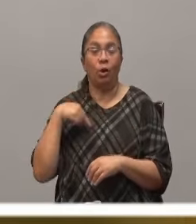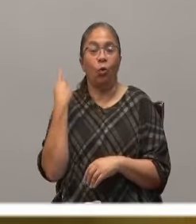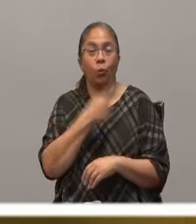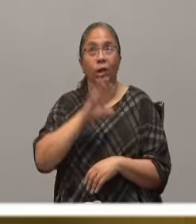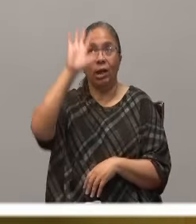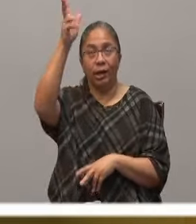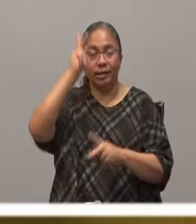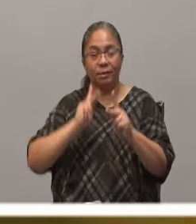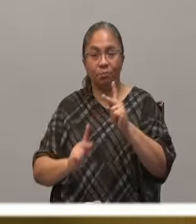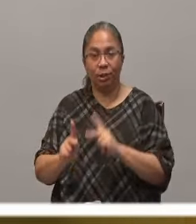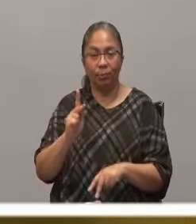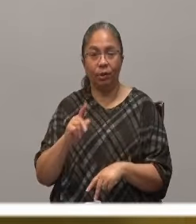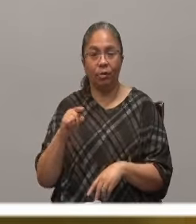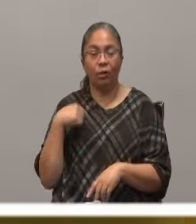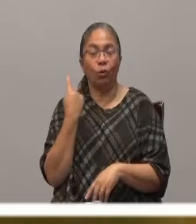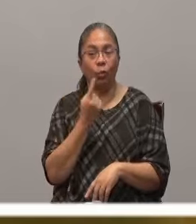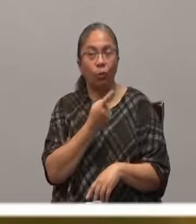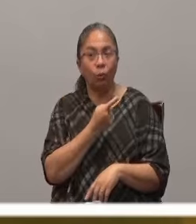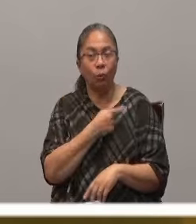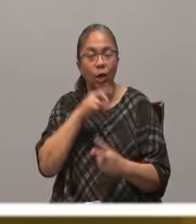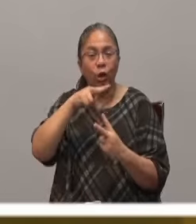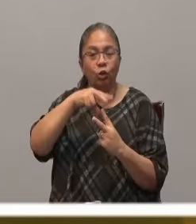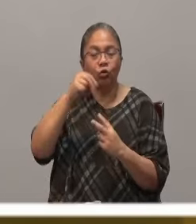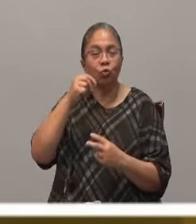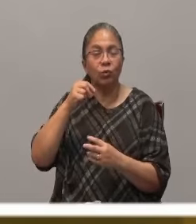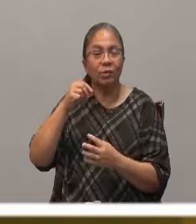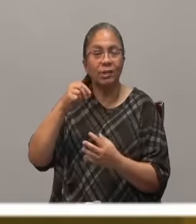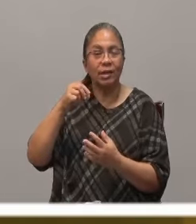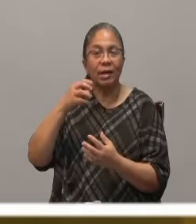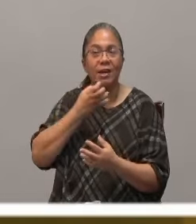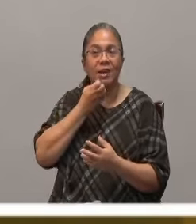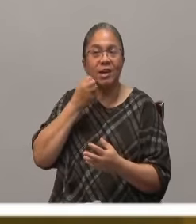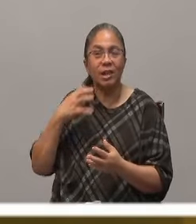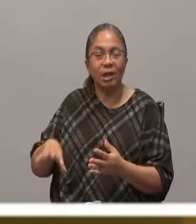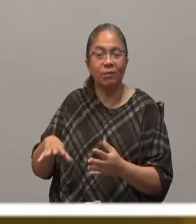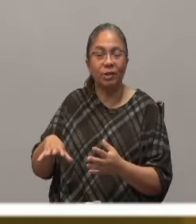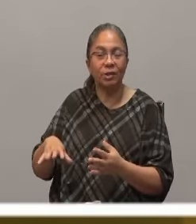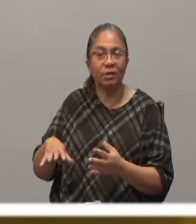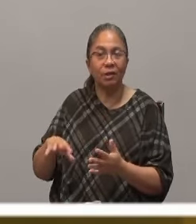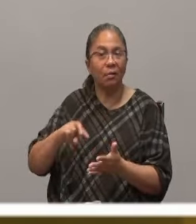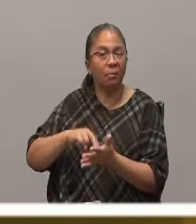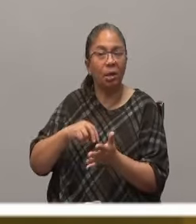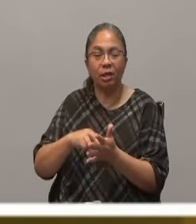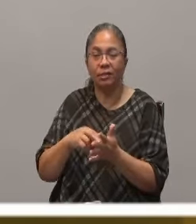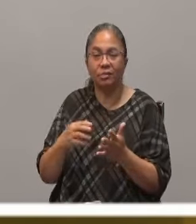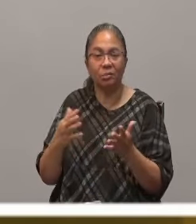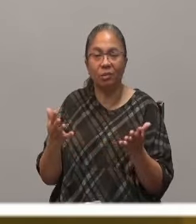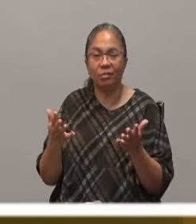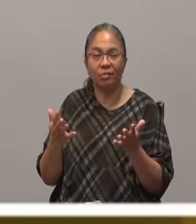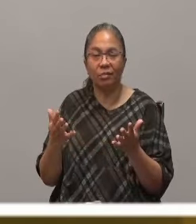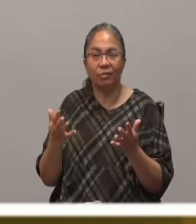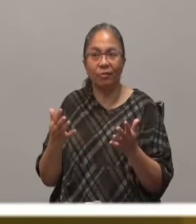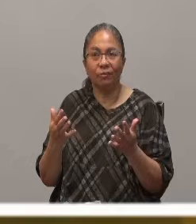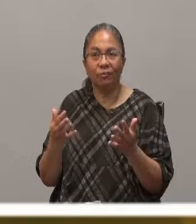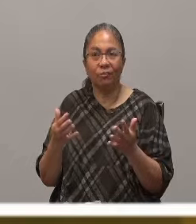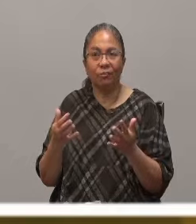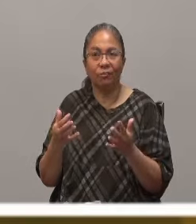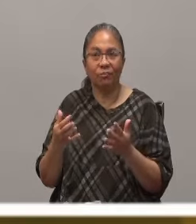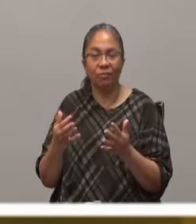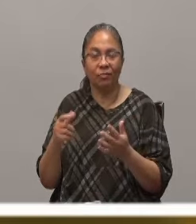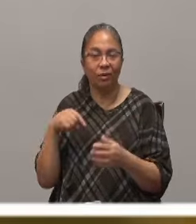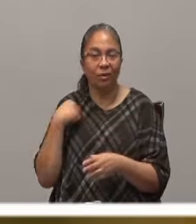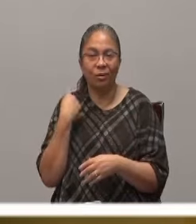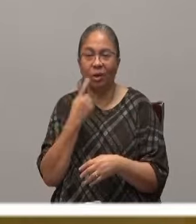subjects, when we choose evil and avoid good, all we do is do a counter